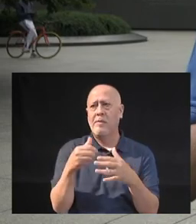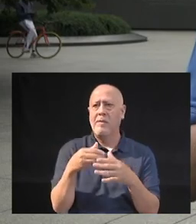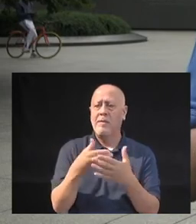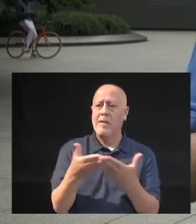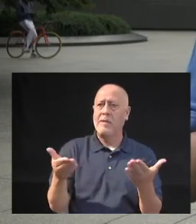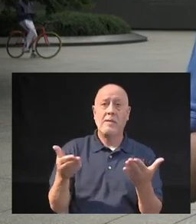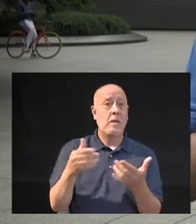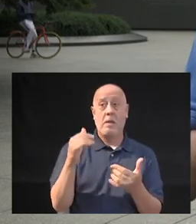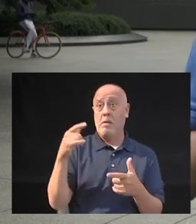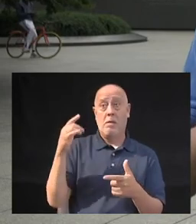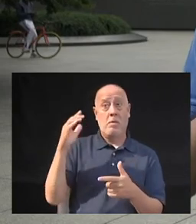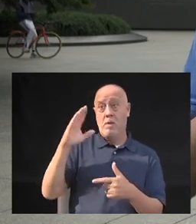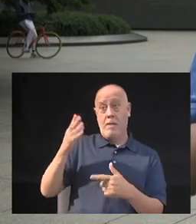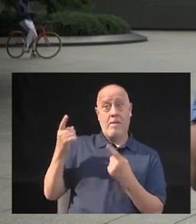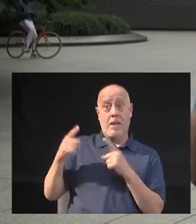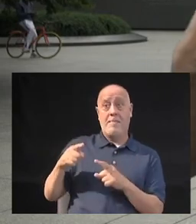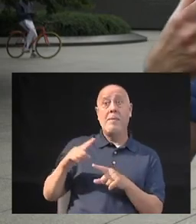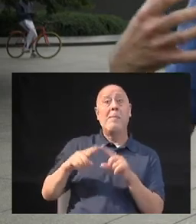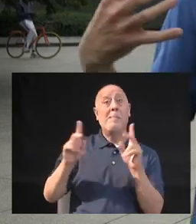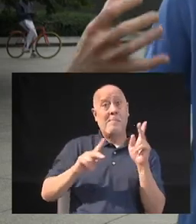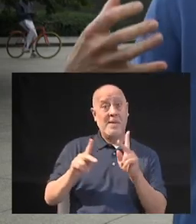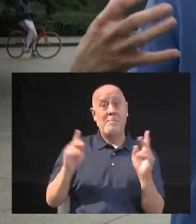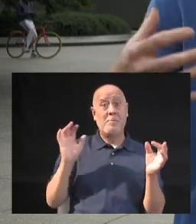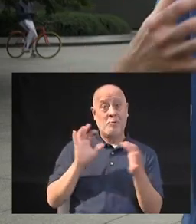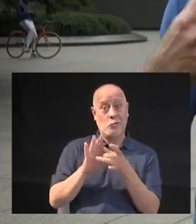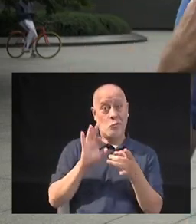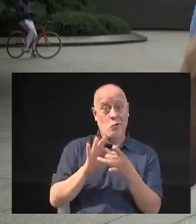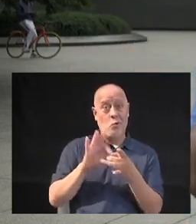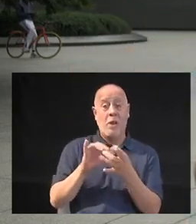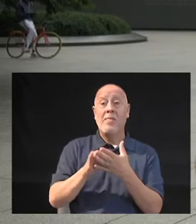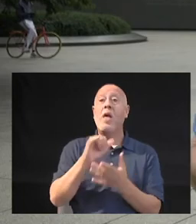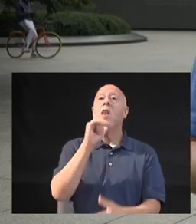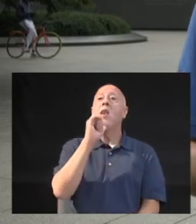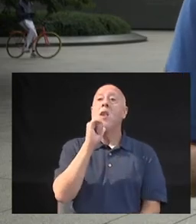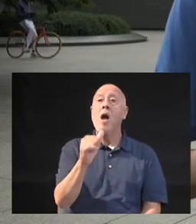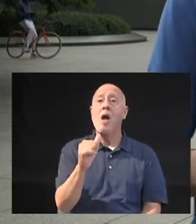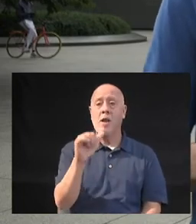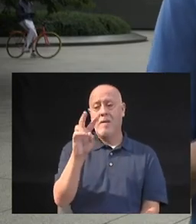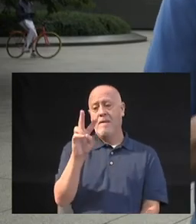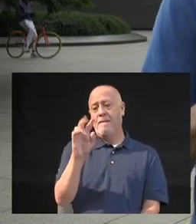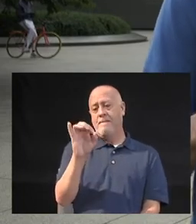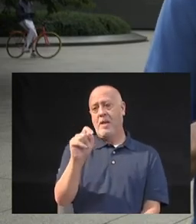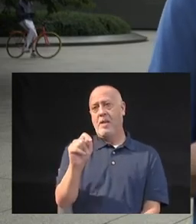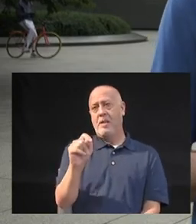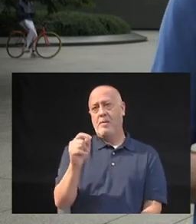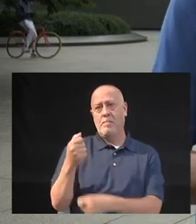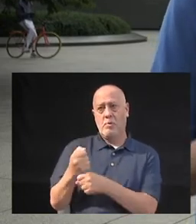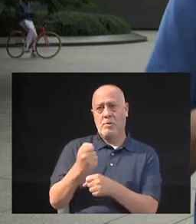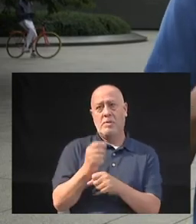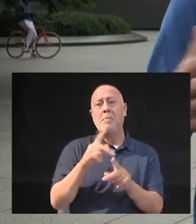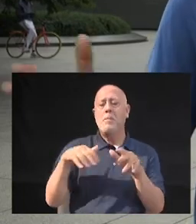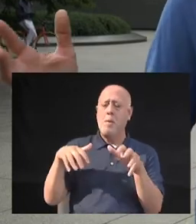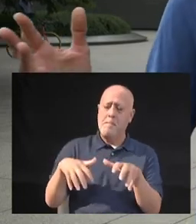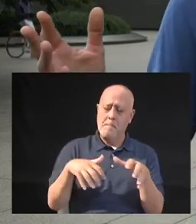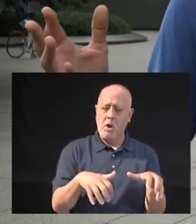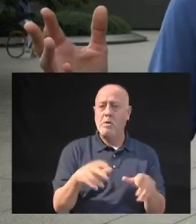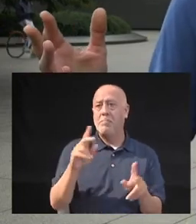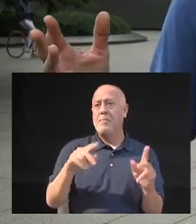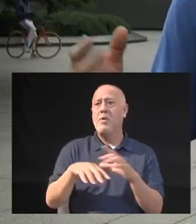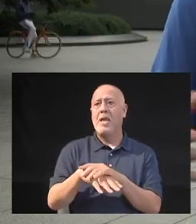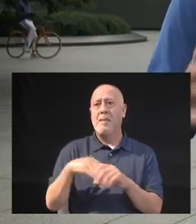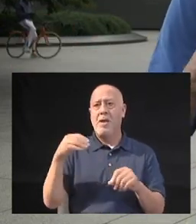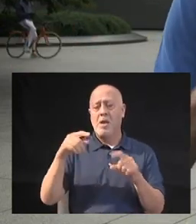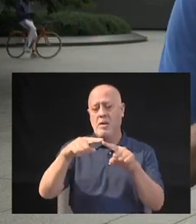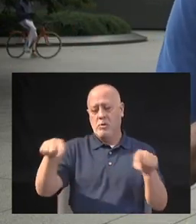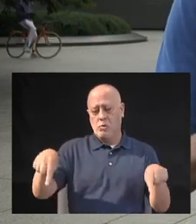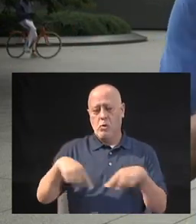never happened except that people joined that nonviolent protest. People marched. People came out in the public